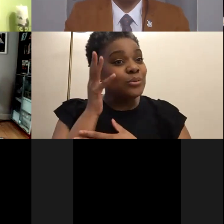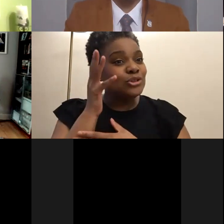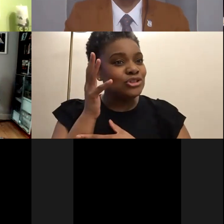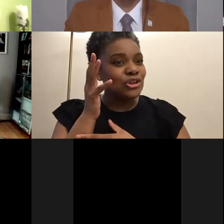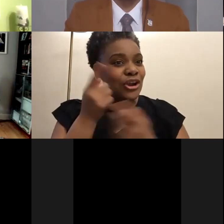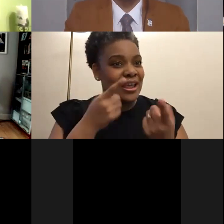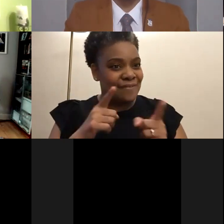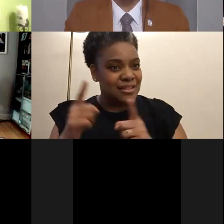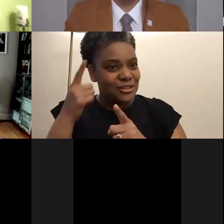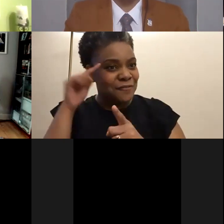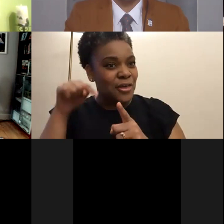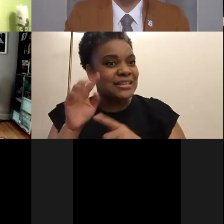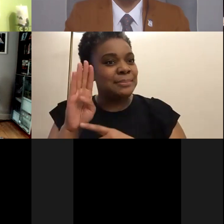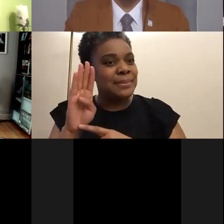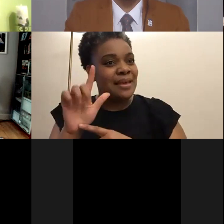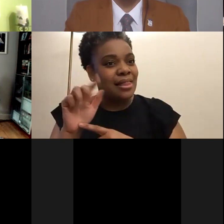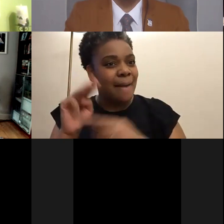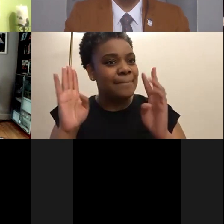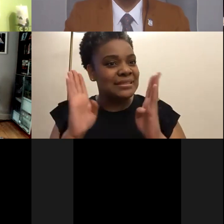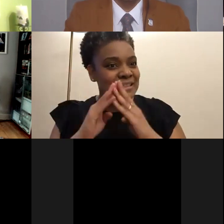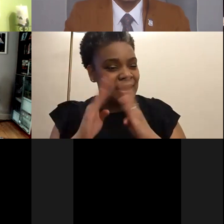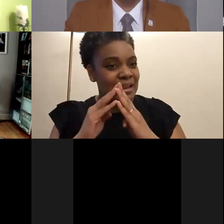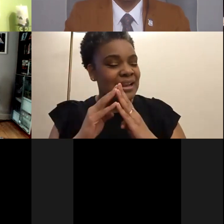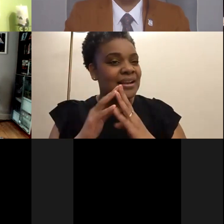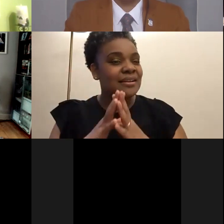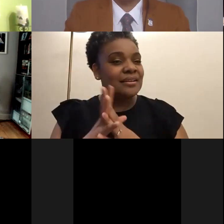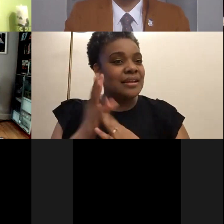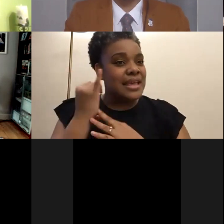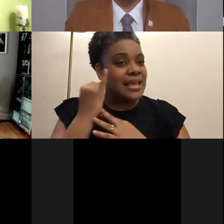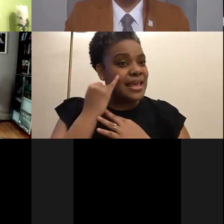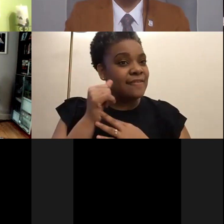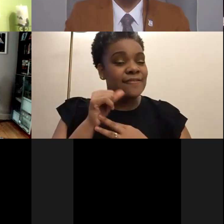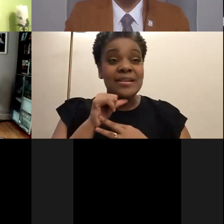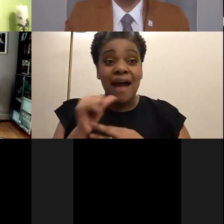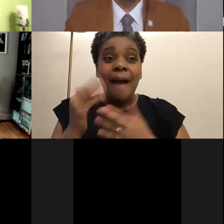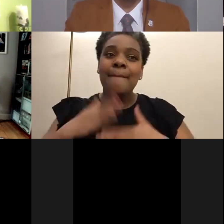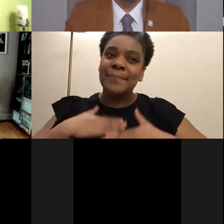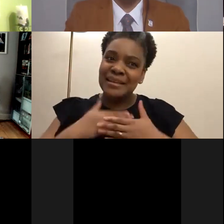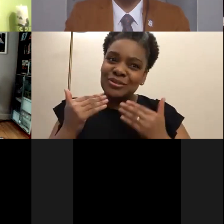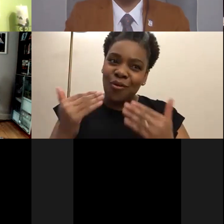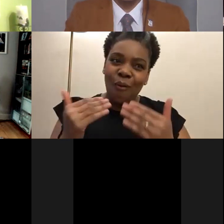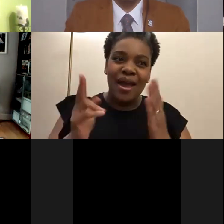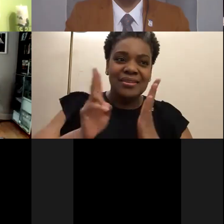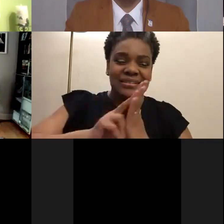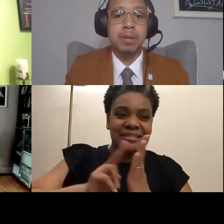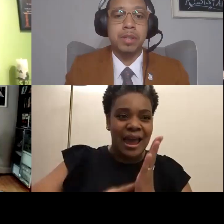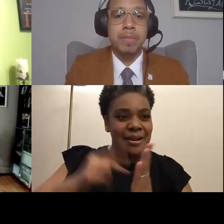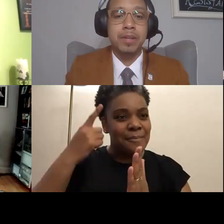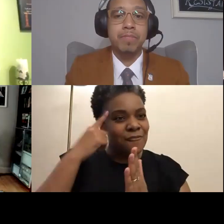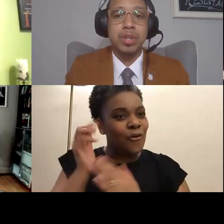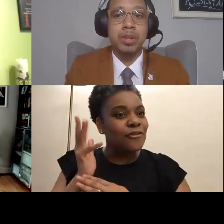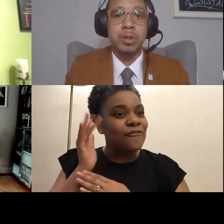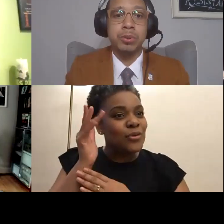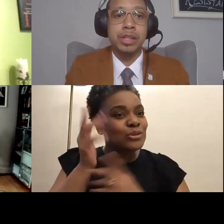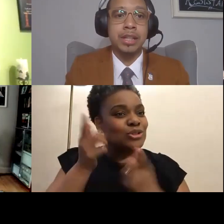Matter Summit. If you already have not, please register for the events we have